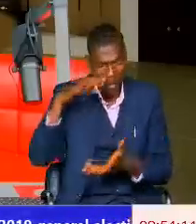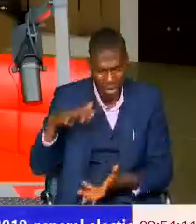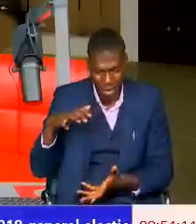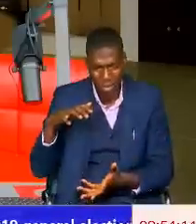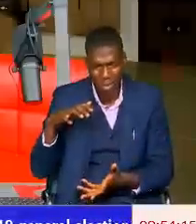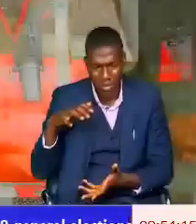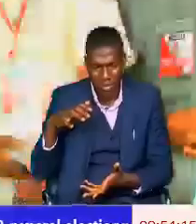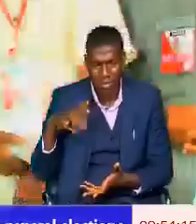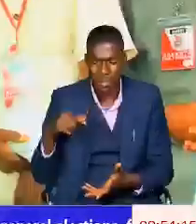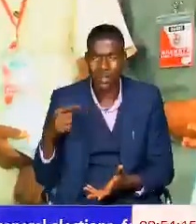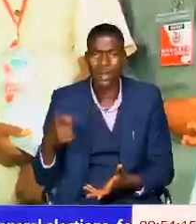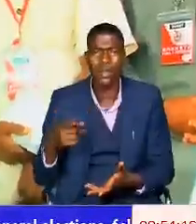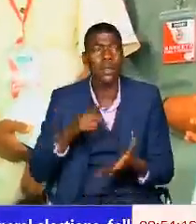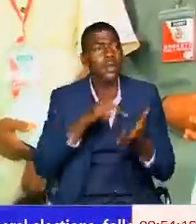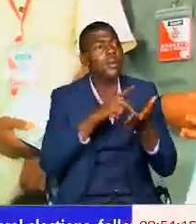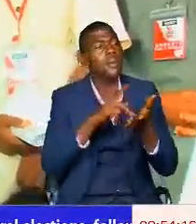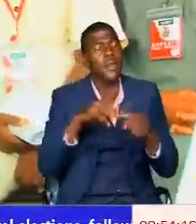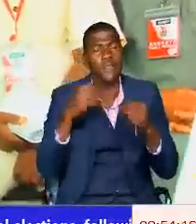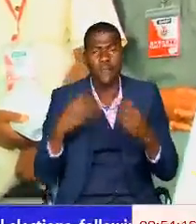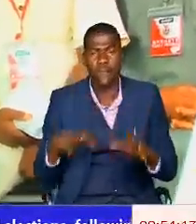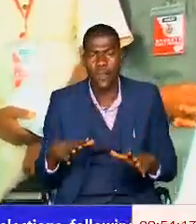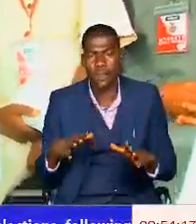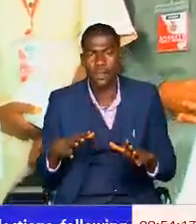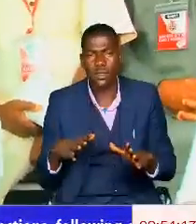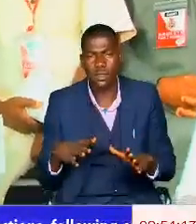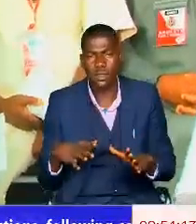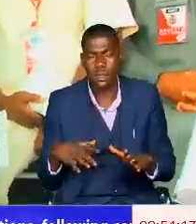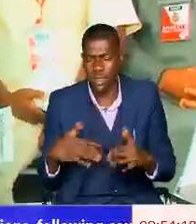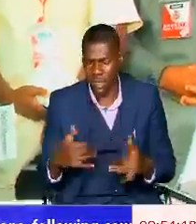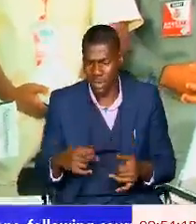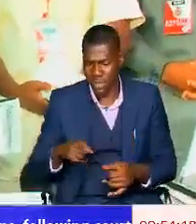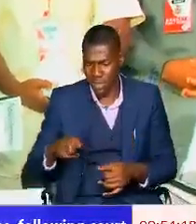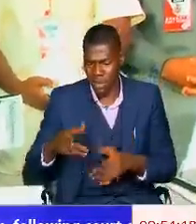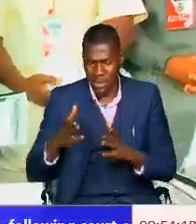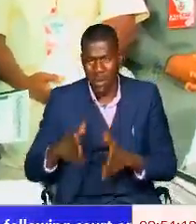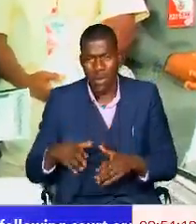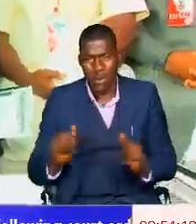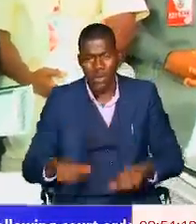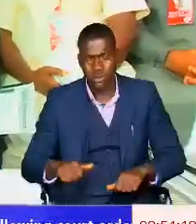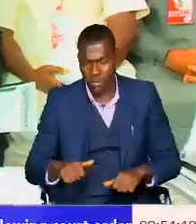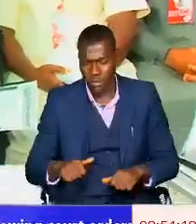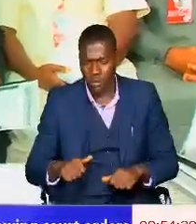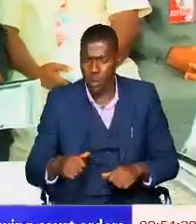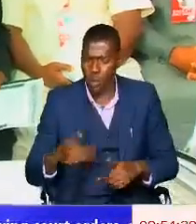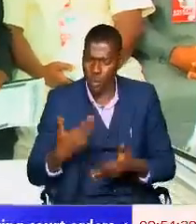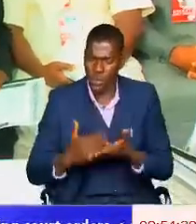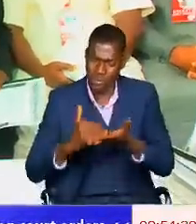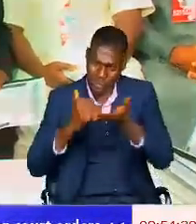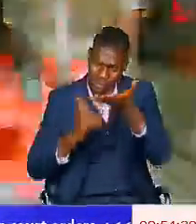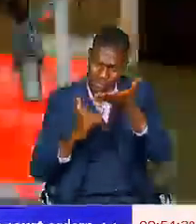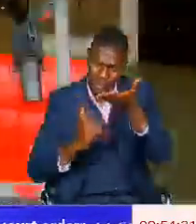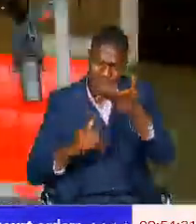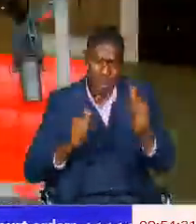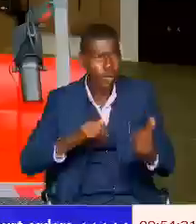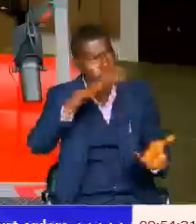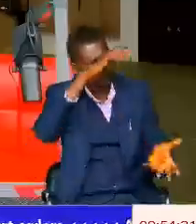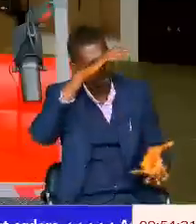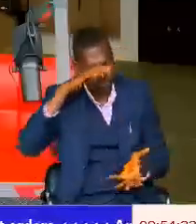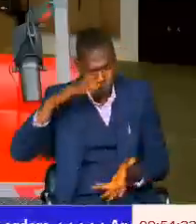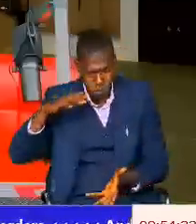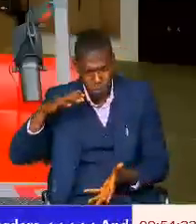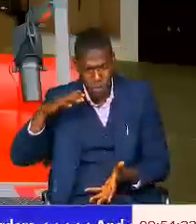sister. You don't pay. Make una get standard rate. Wait, as the person they send them,